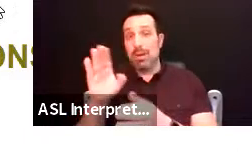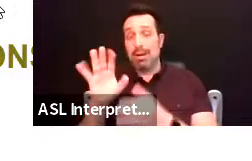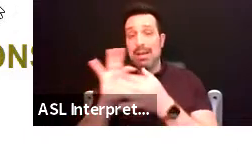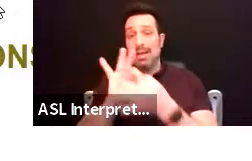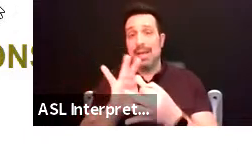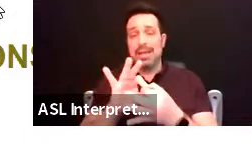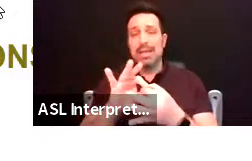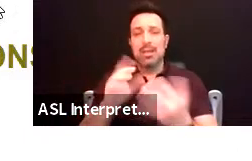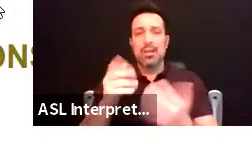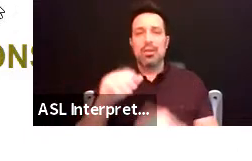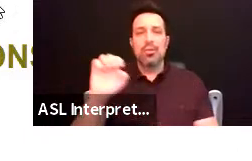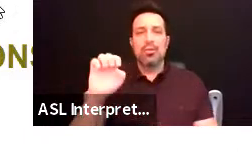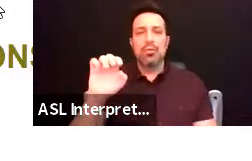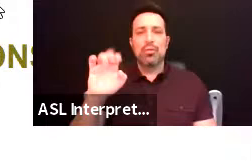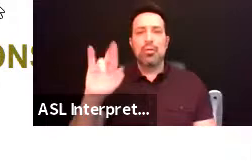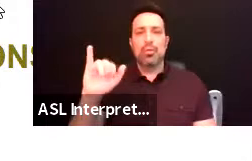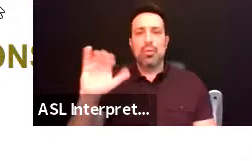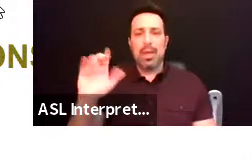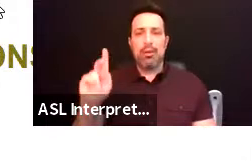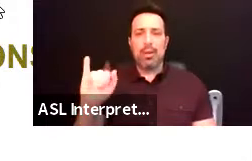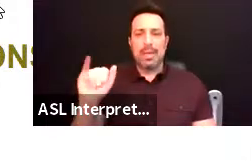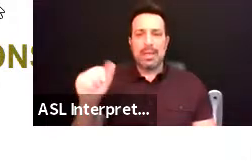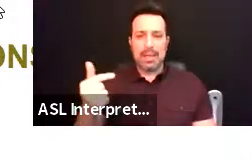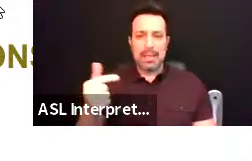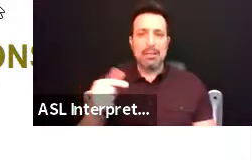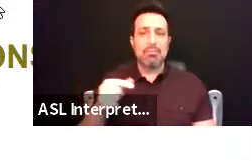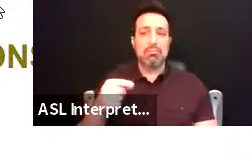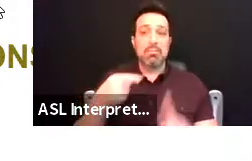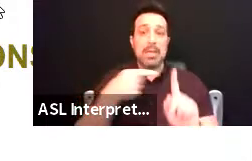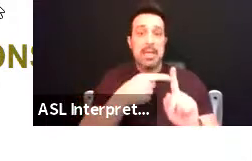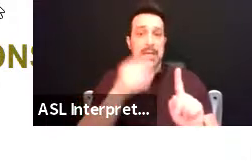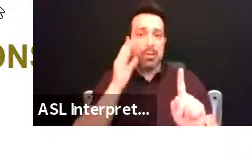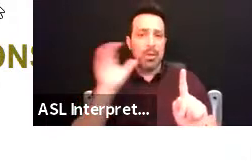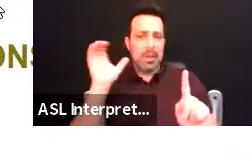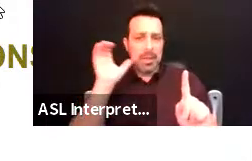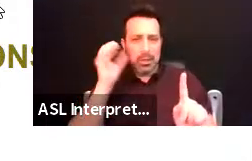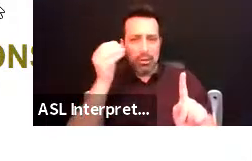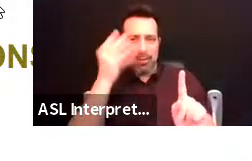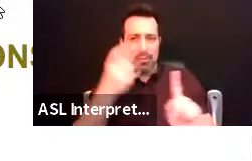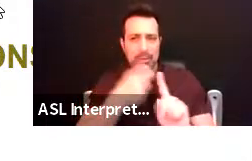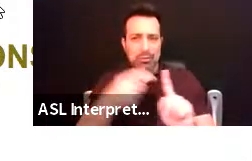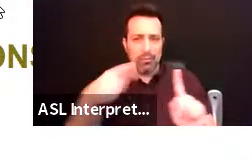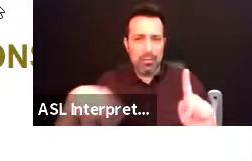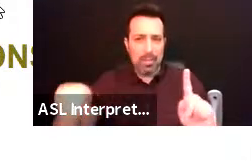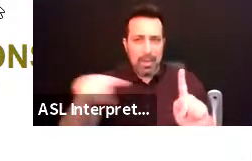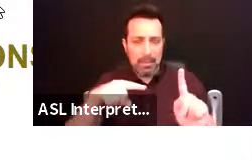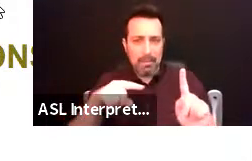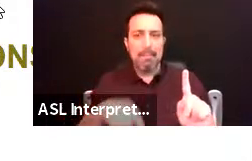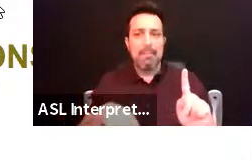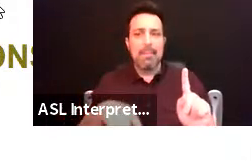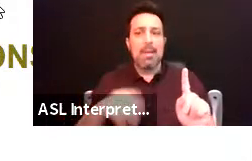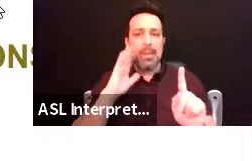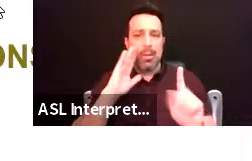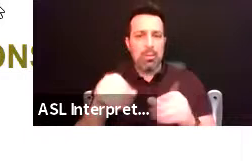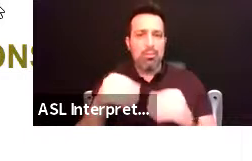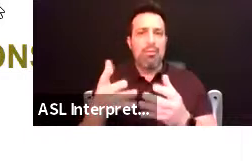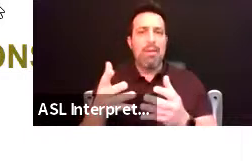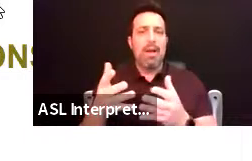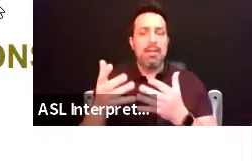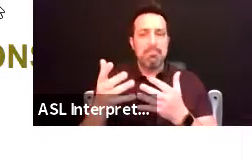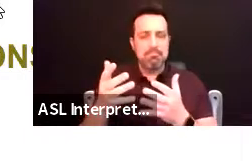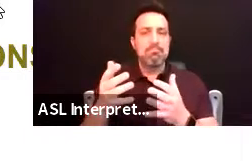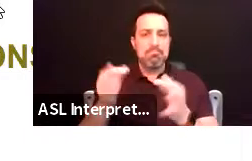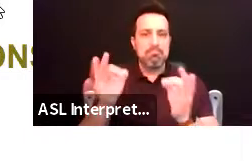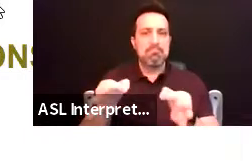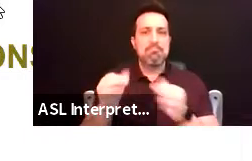to Eric King, and that he will hear information from them and and provide leadership